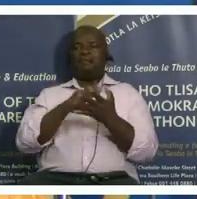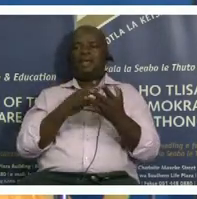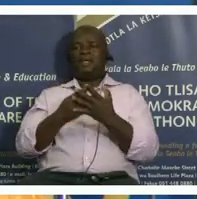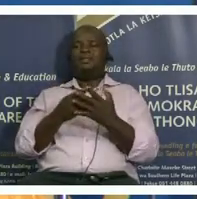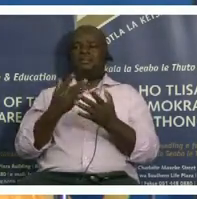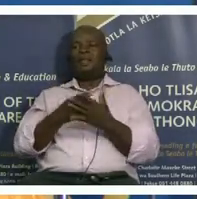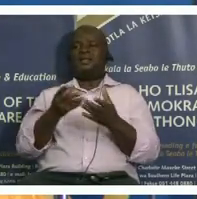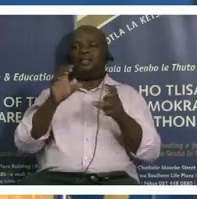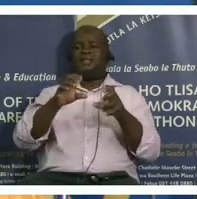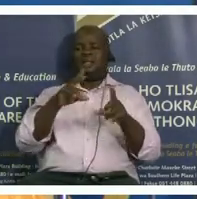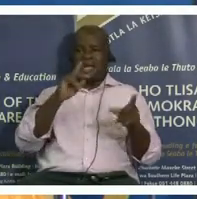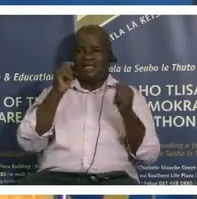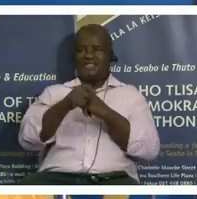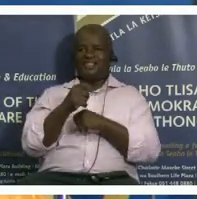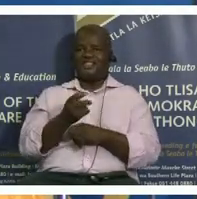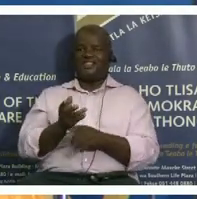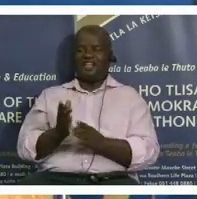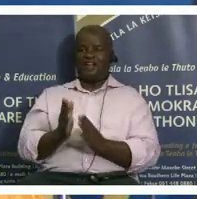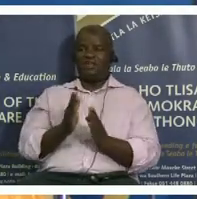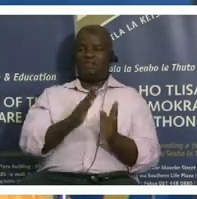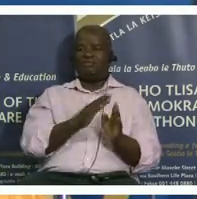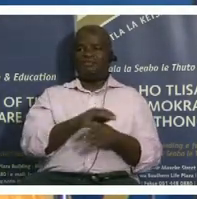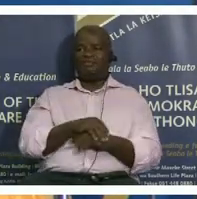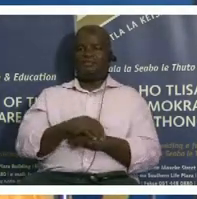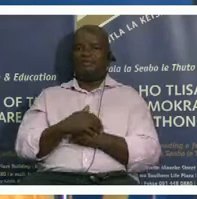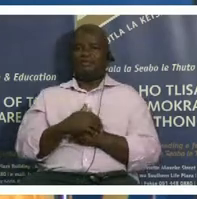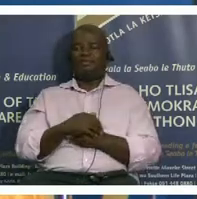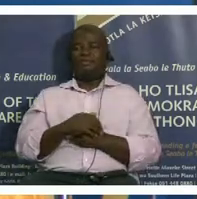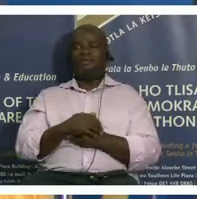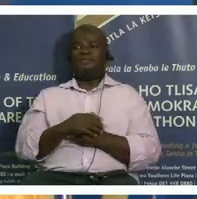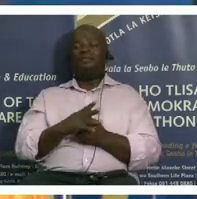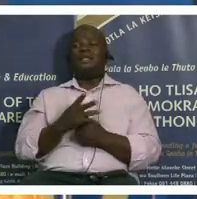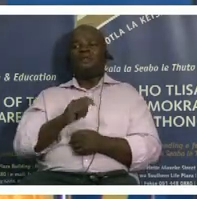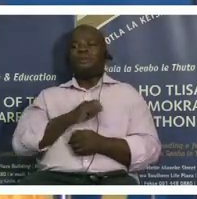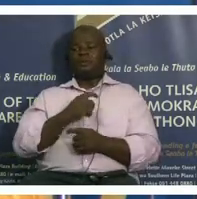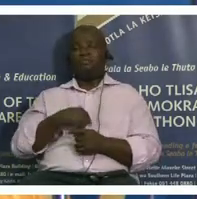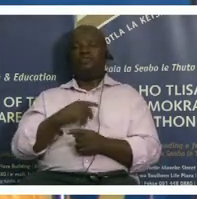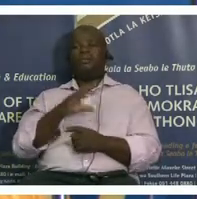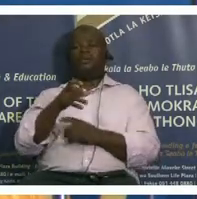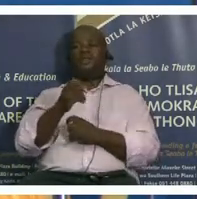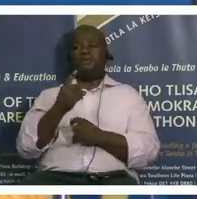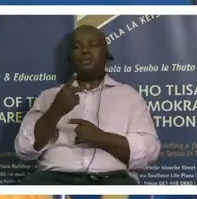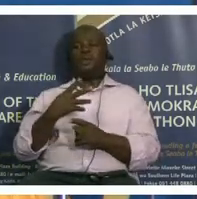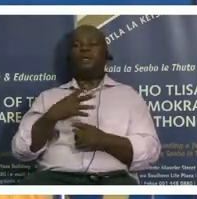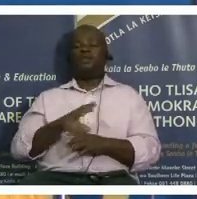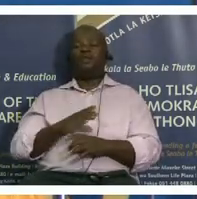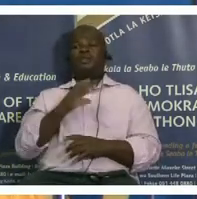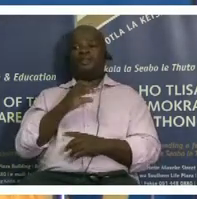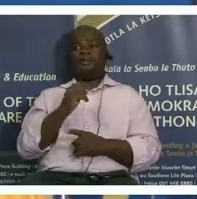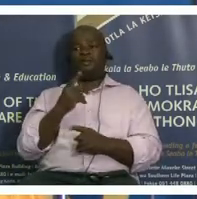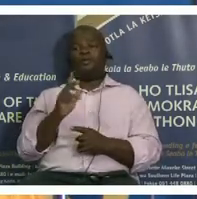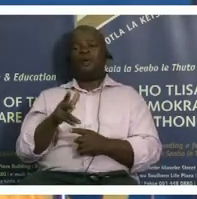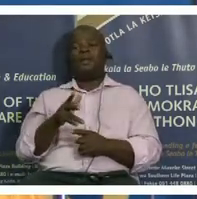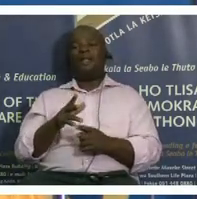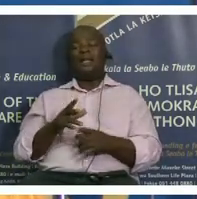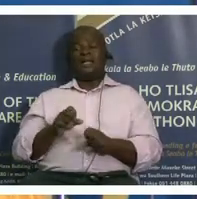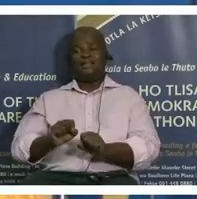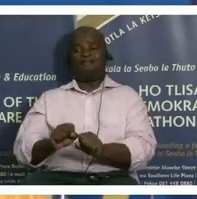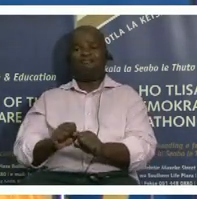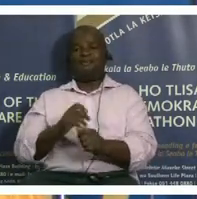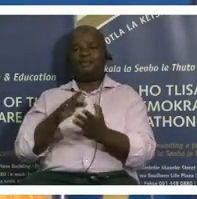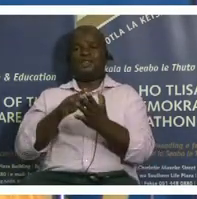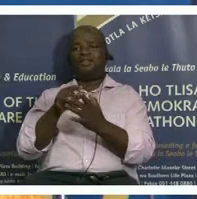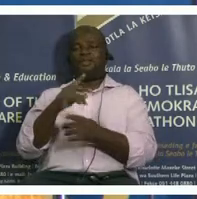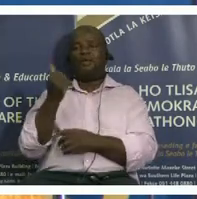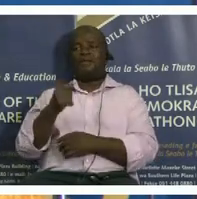e change a ise mo. We are confident that we will maintain this position.